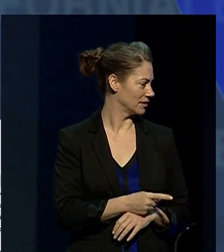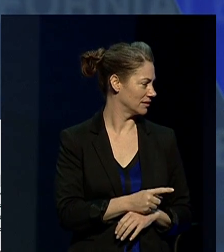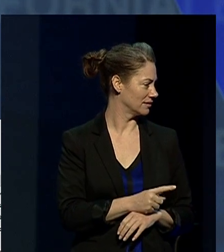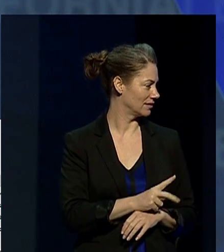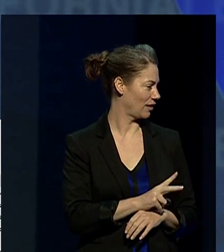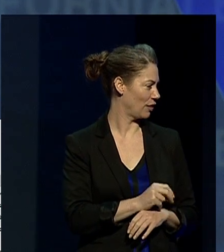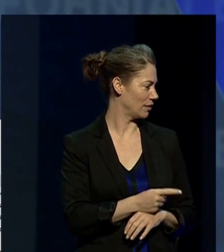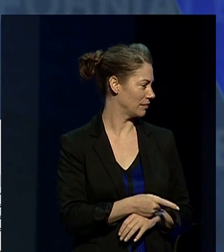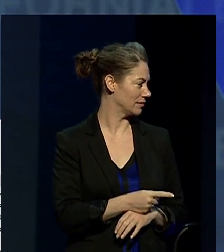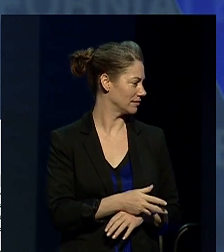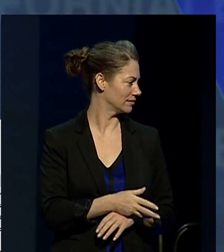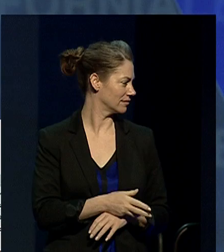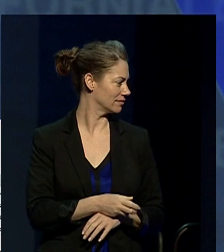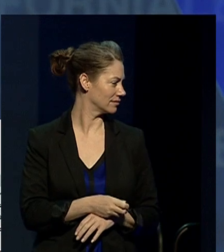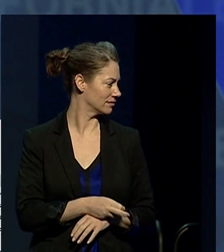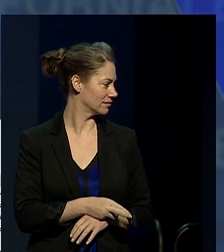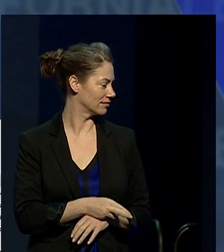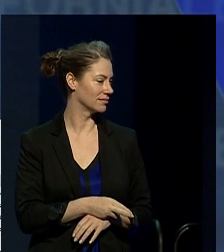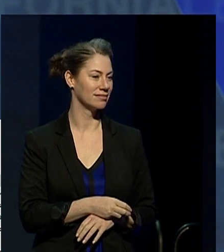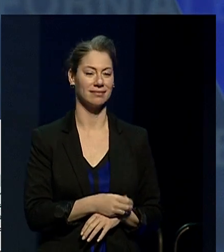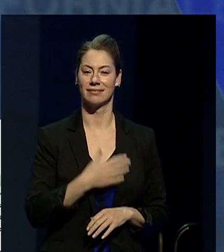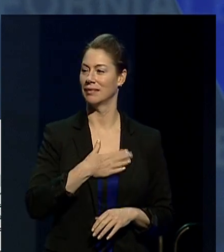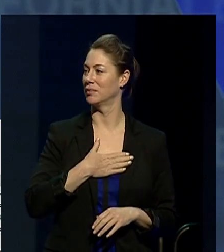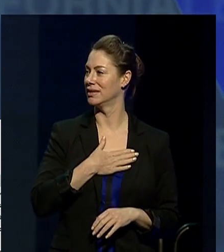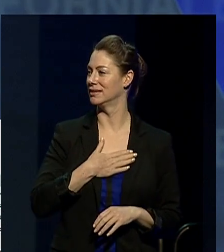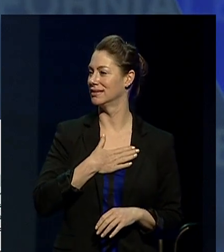Or please shut up.